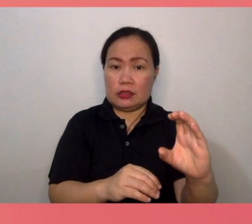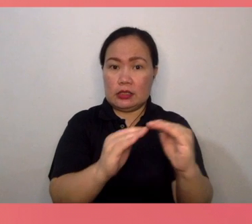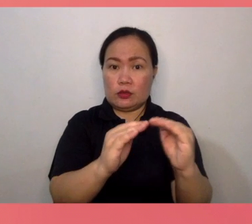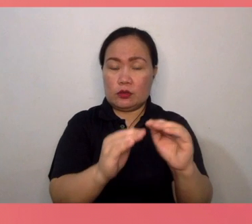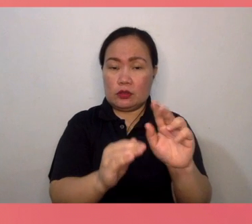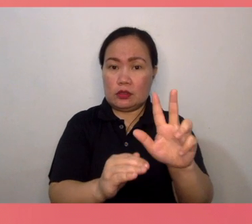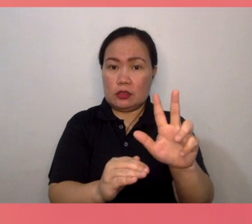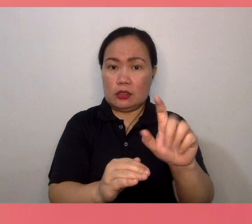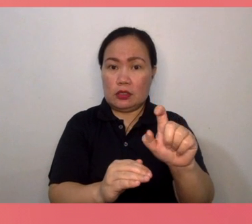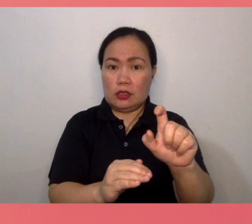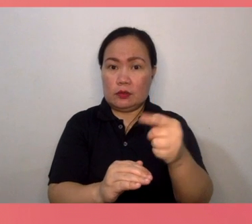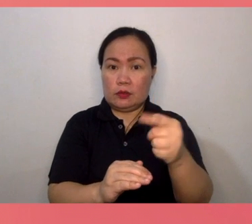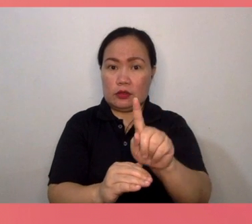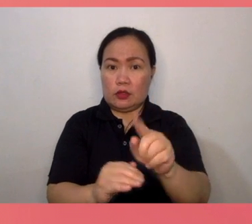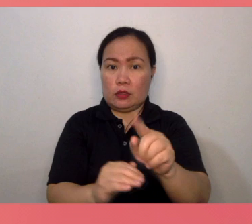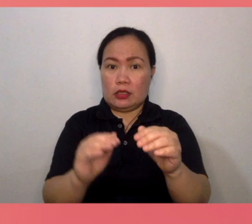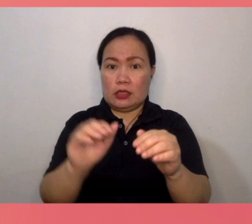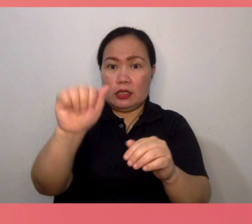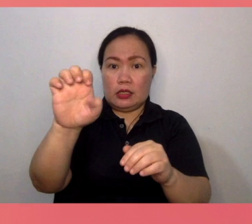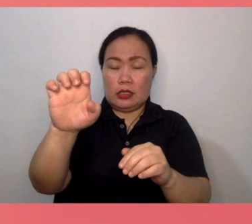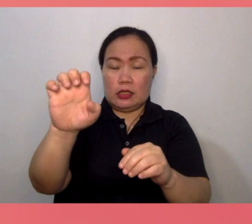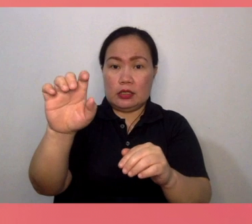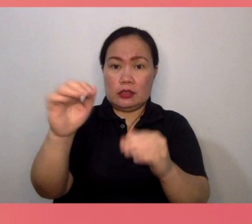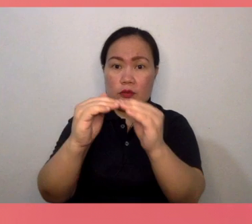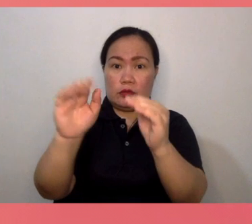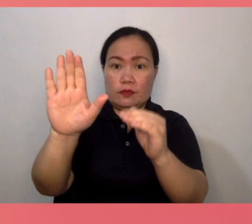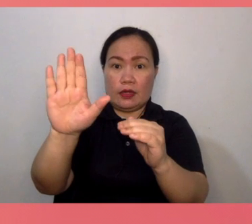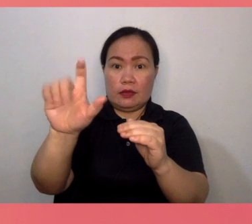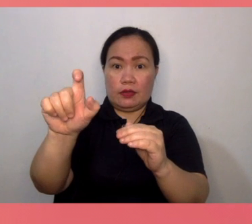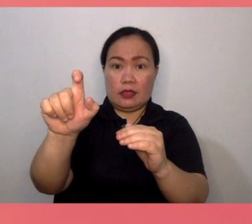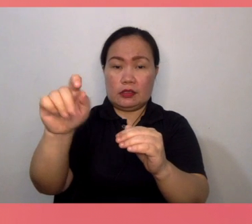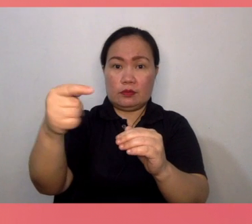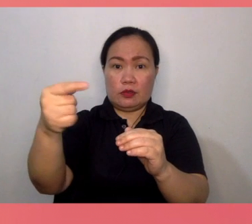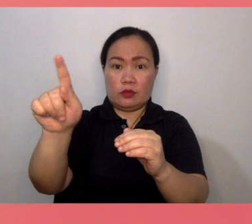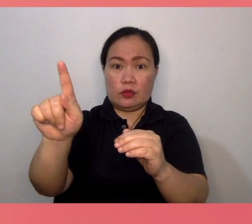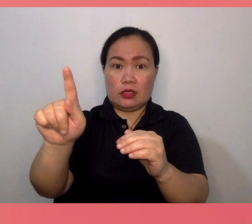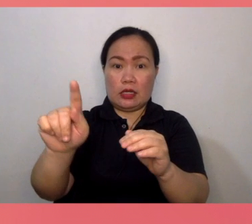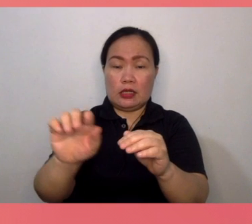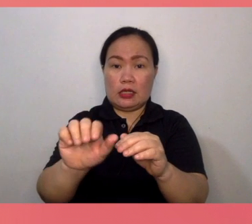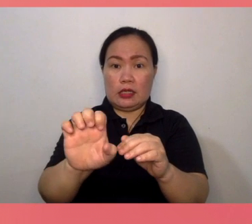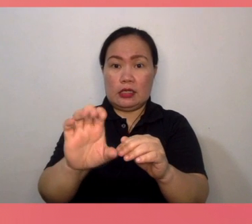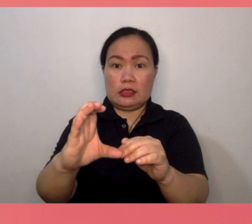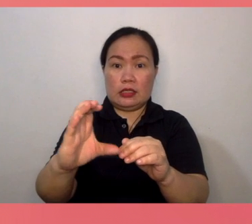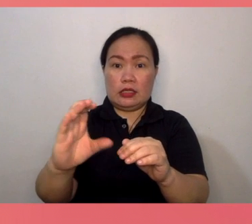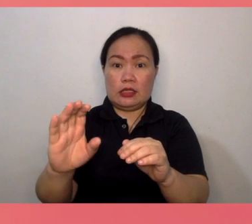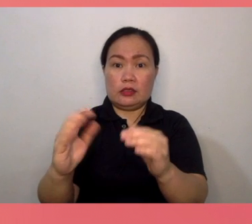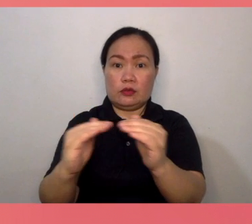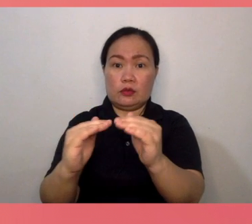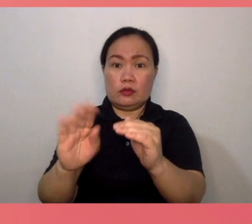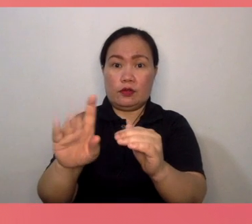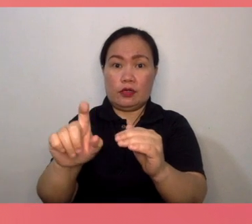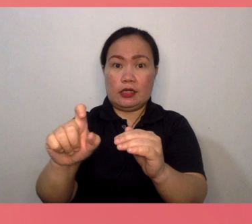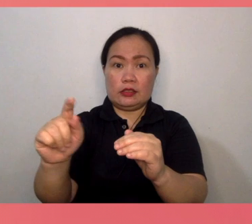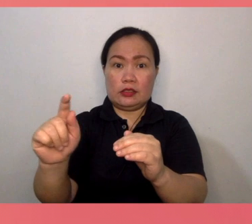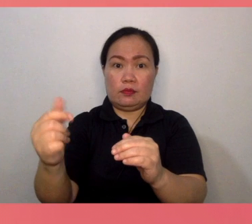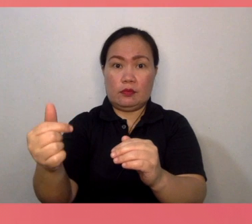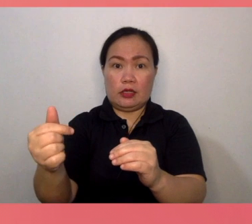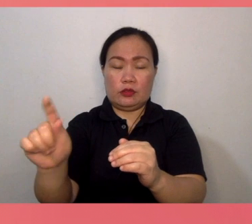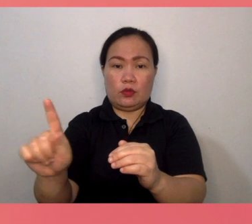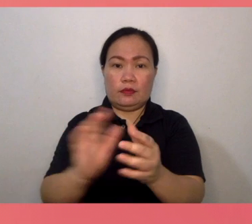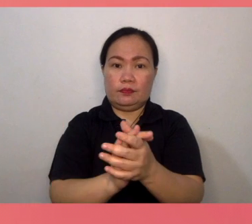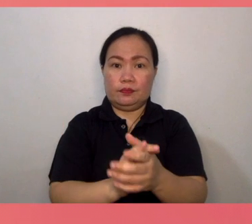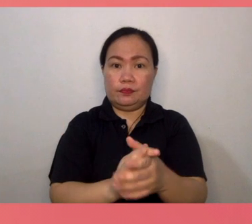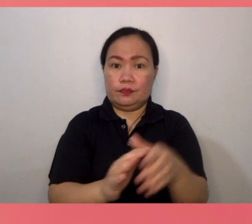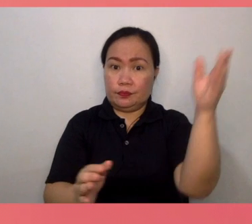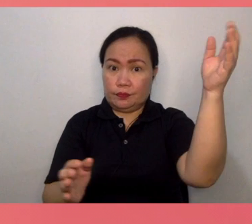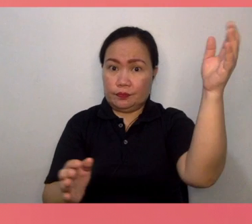AE is 5x minus 1, and EC is 4x plus 1. So, by cross multiplication, we have 3x plus